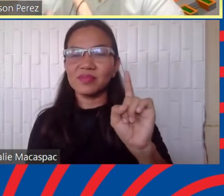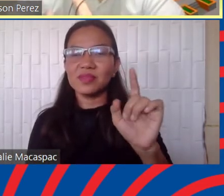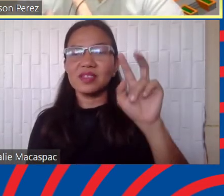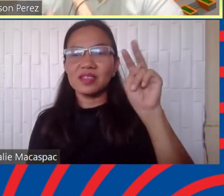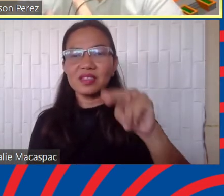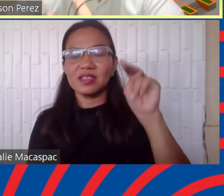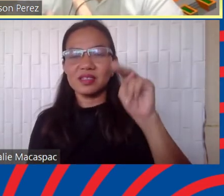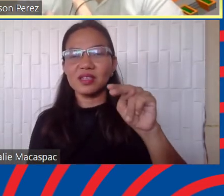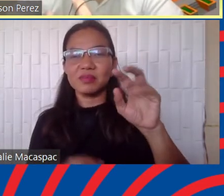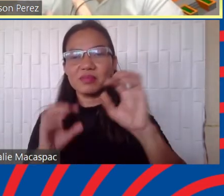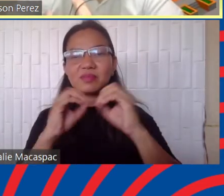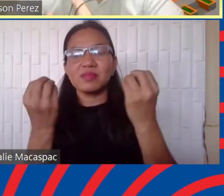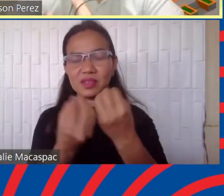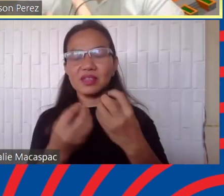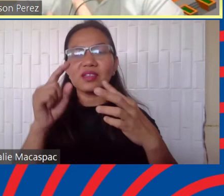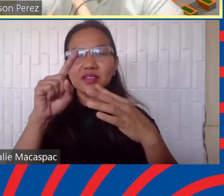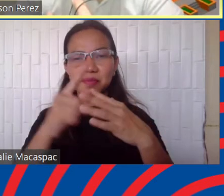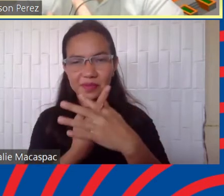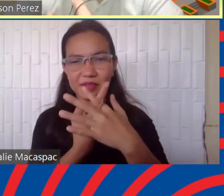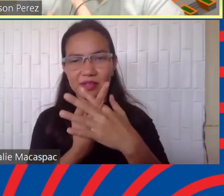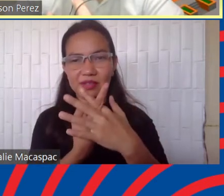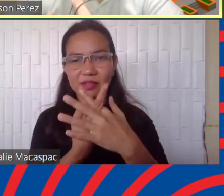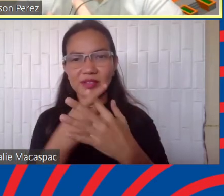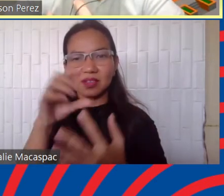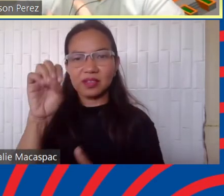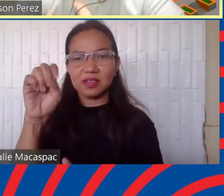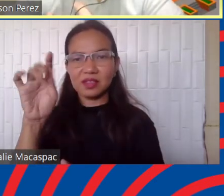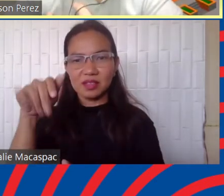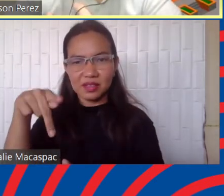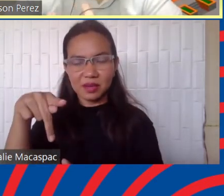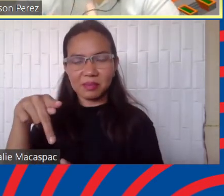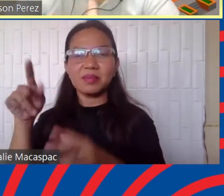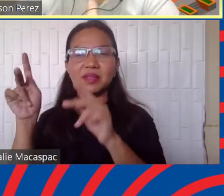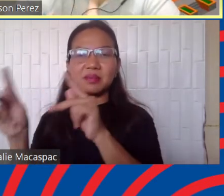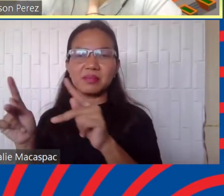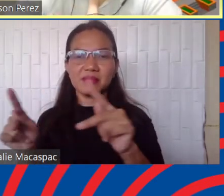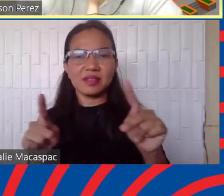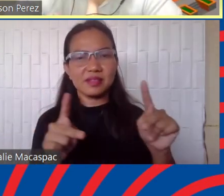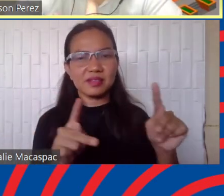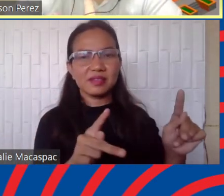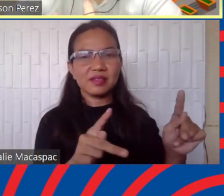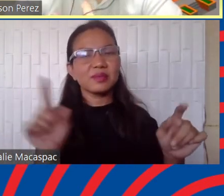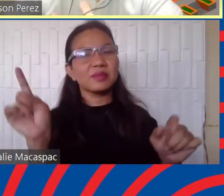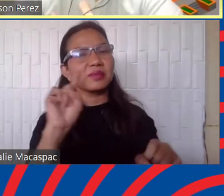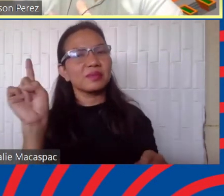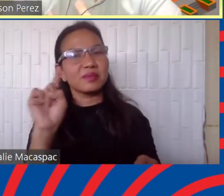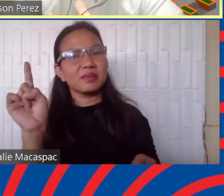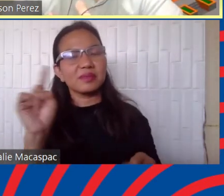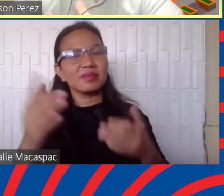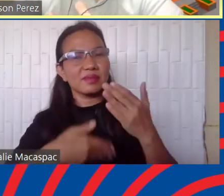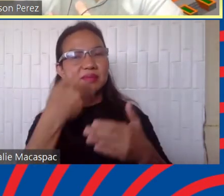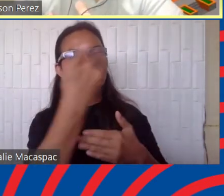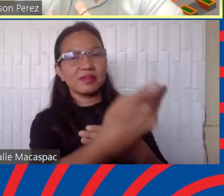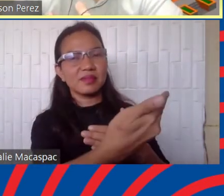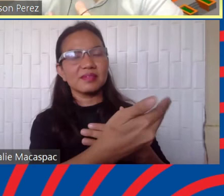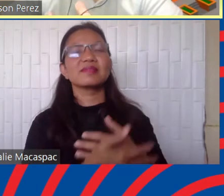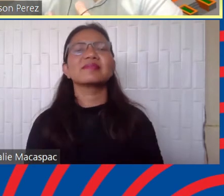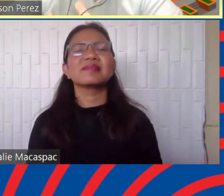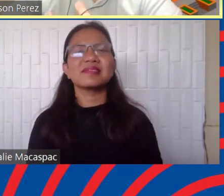because that's the first step. And then we can plan what could be the next.